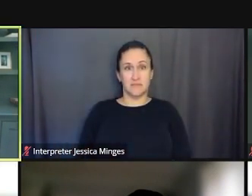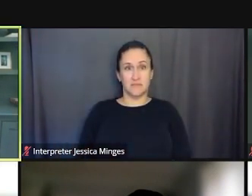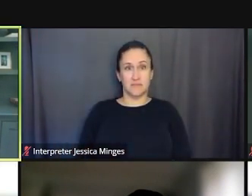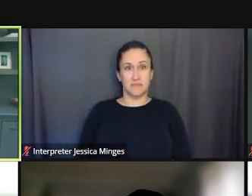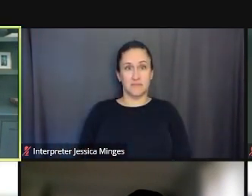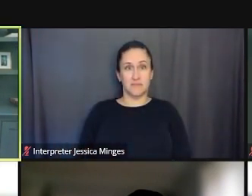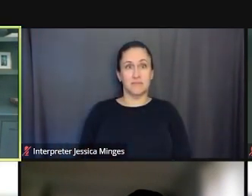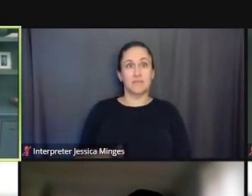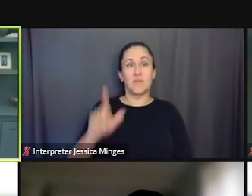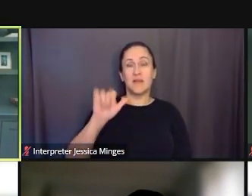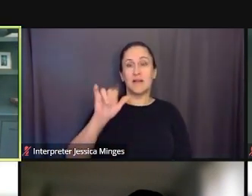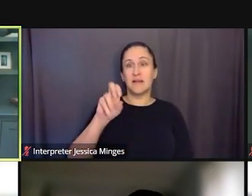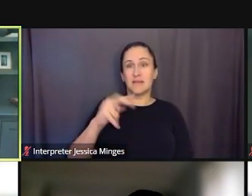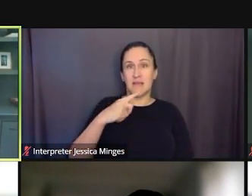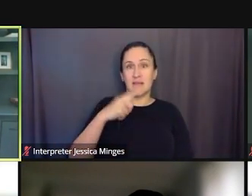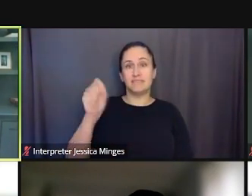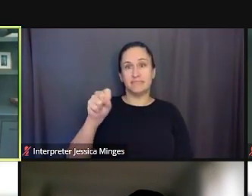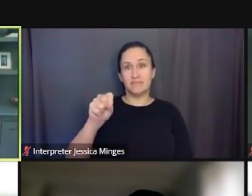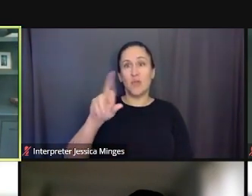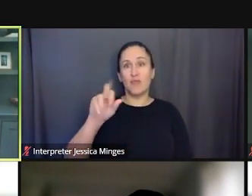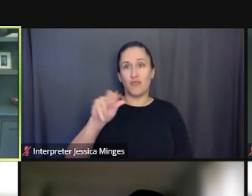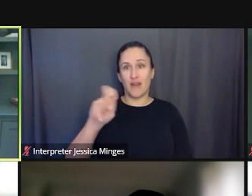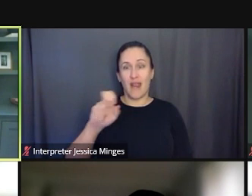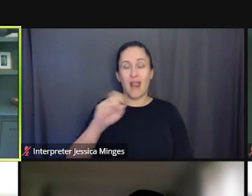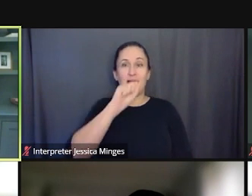Yeah, Renee, I love that energy.